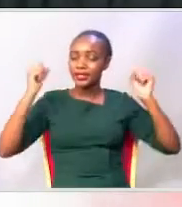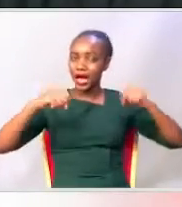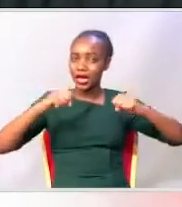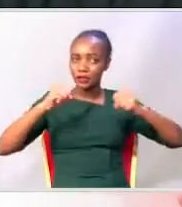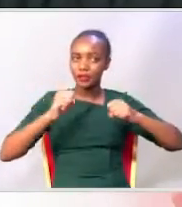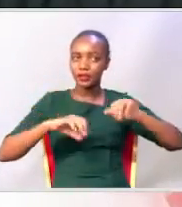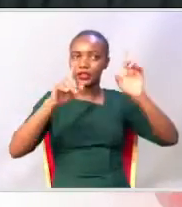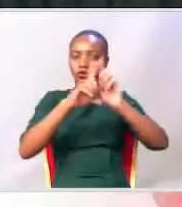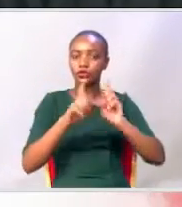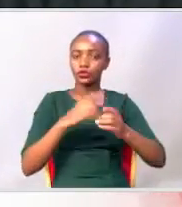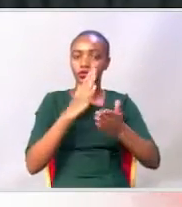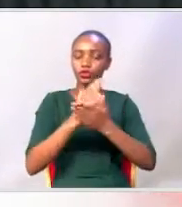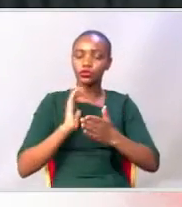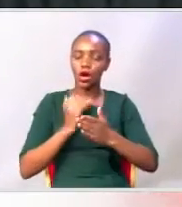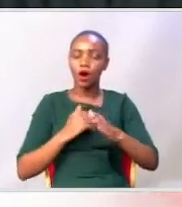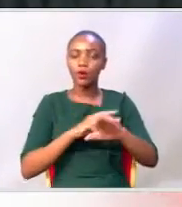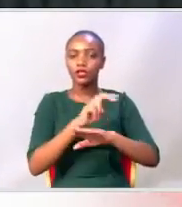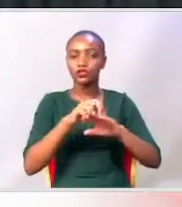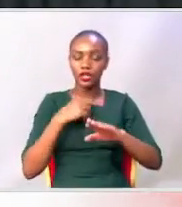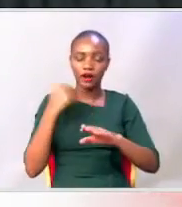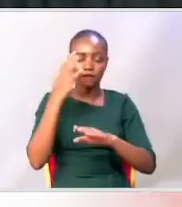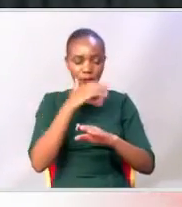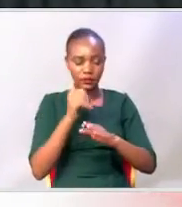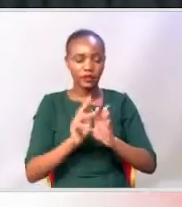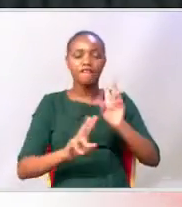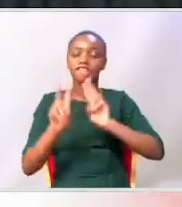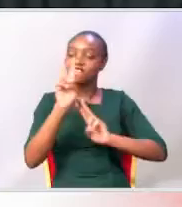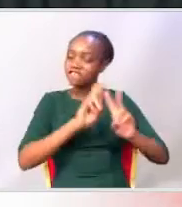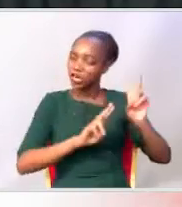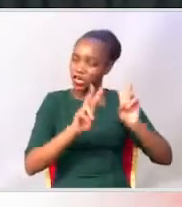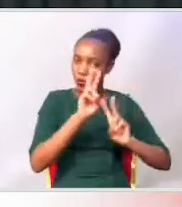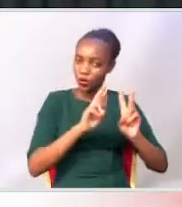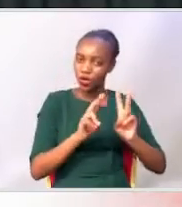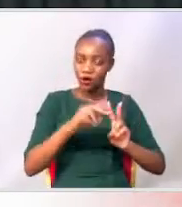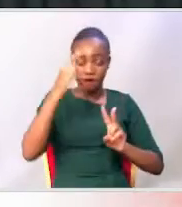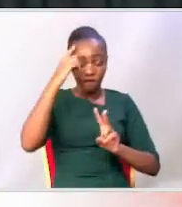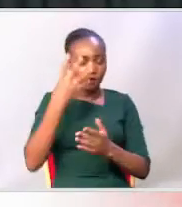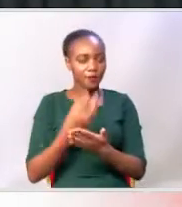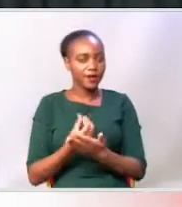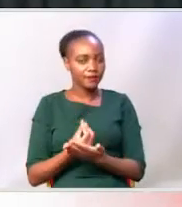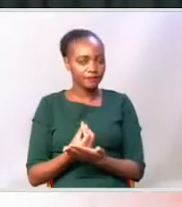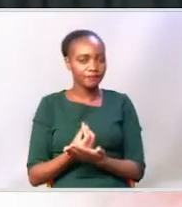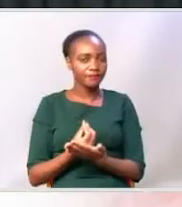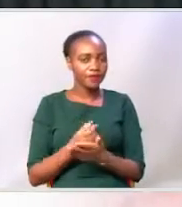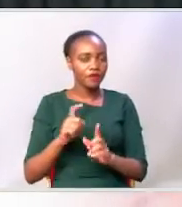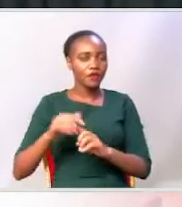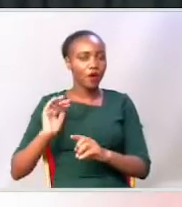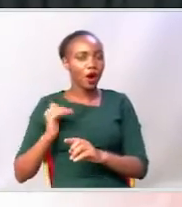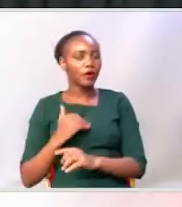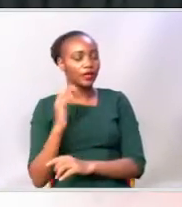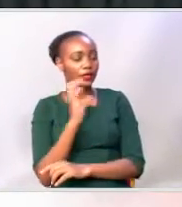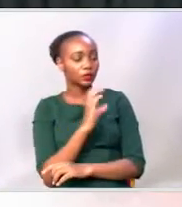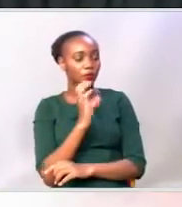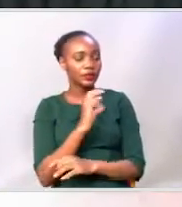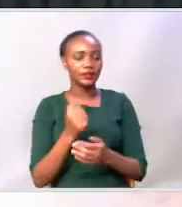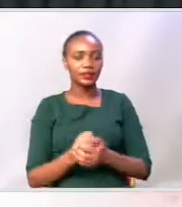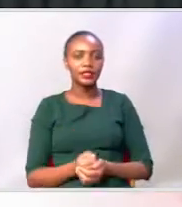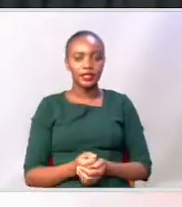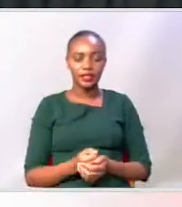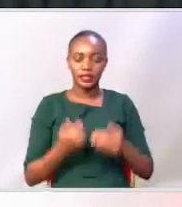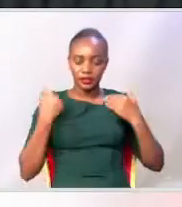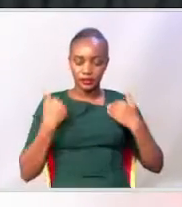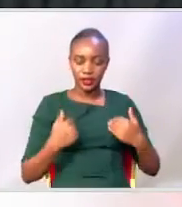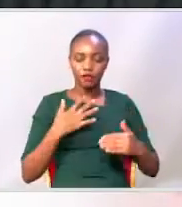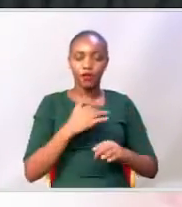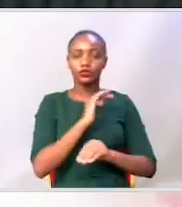to give our country better value for money for our consumers. I urge